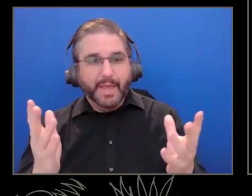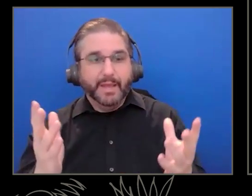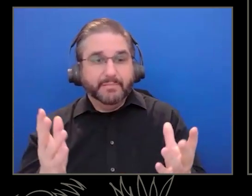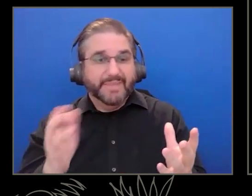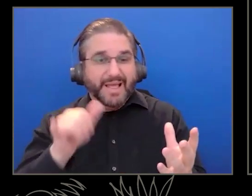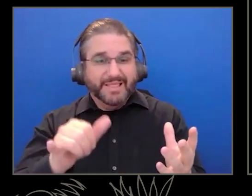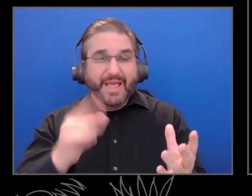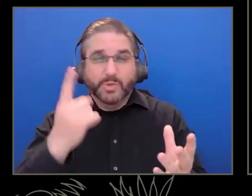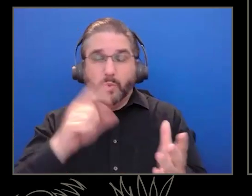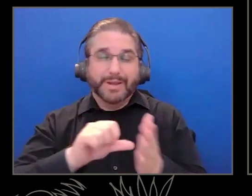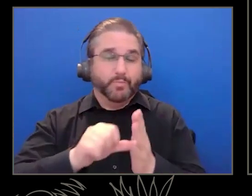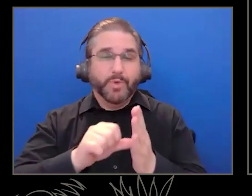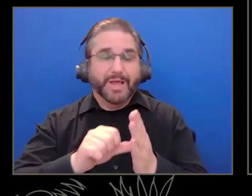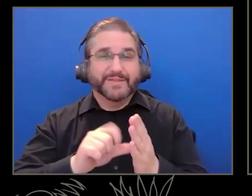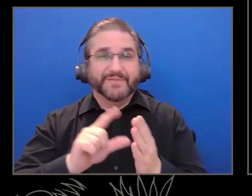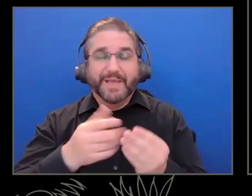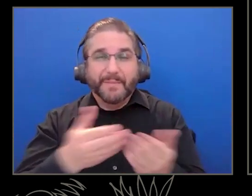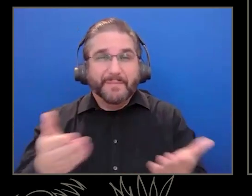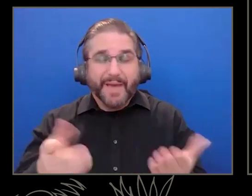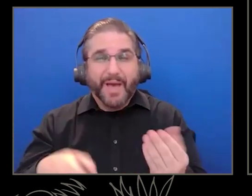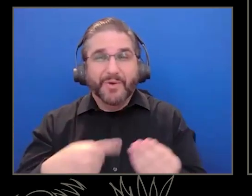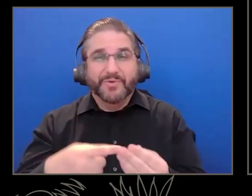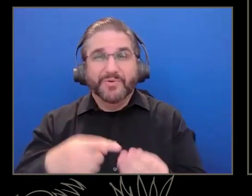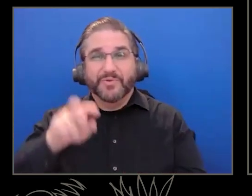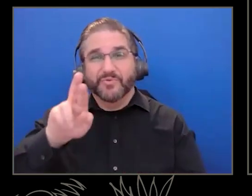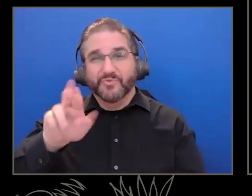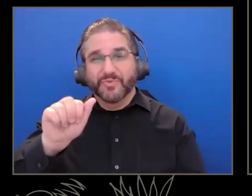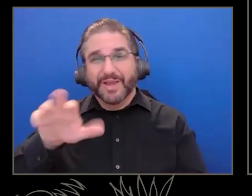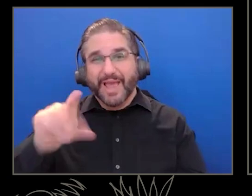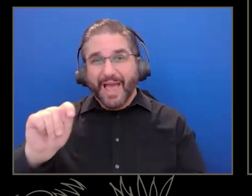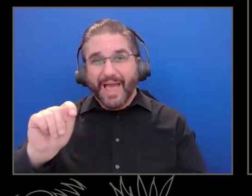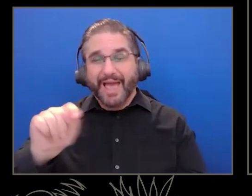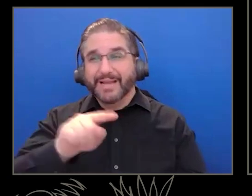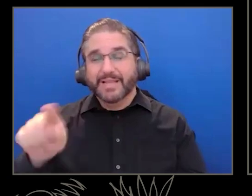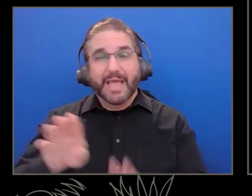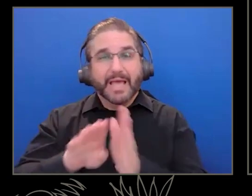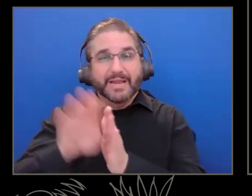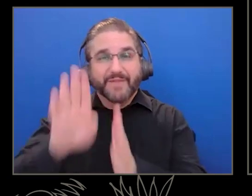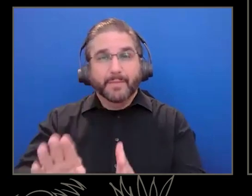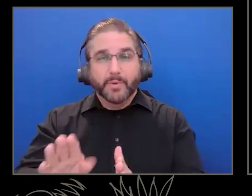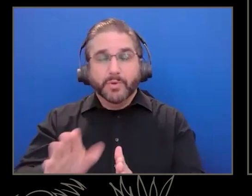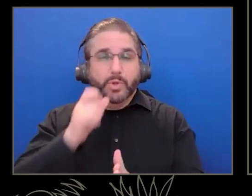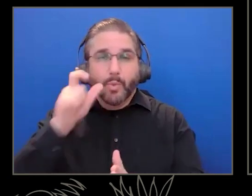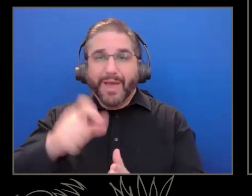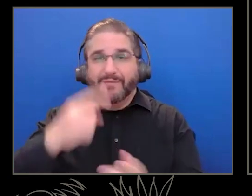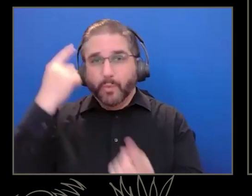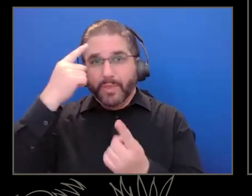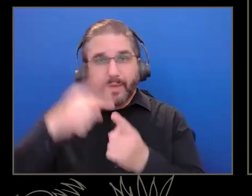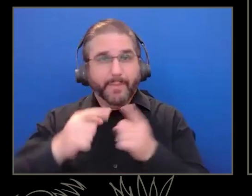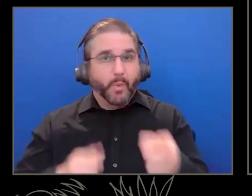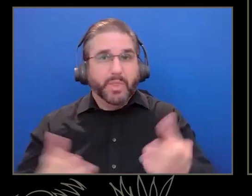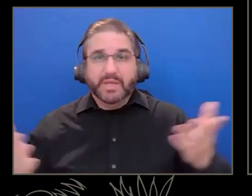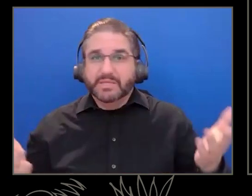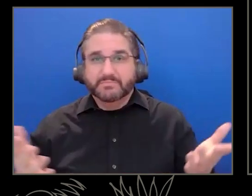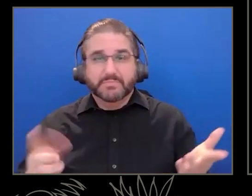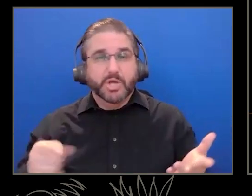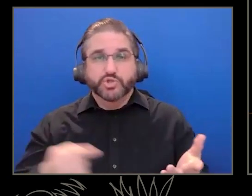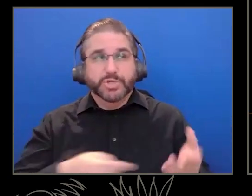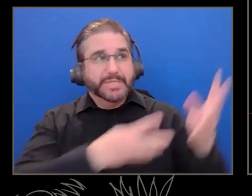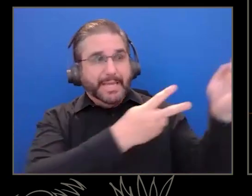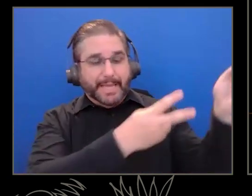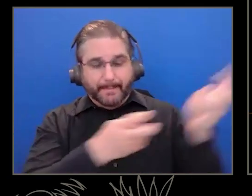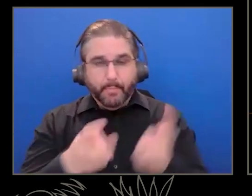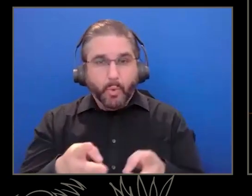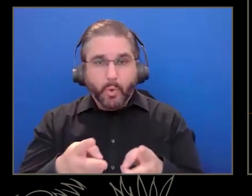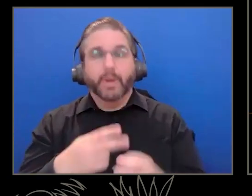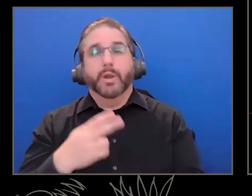impressive thing about React, in that our developers don't need to really think about this. They just need to import and use